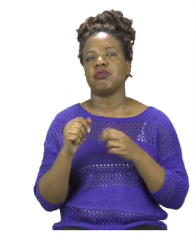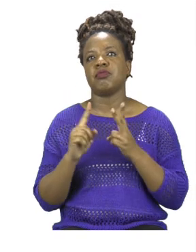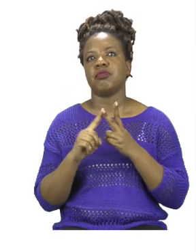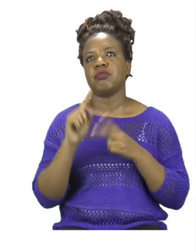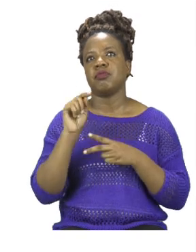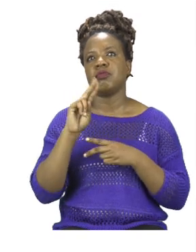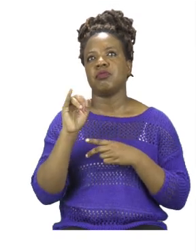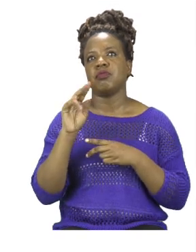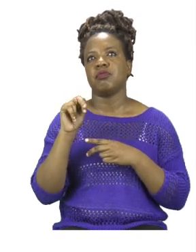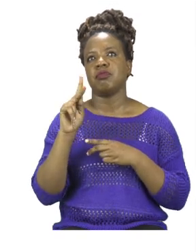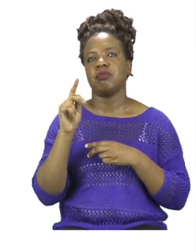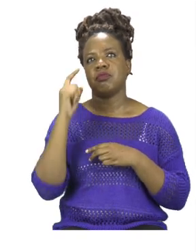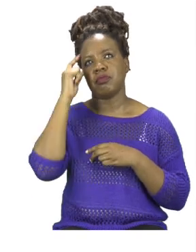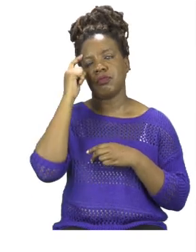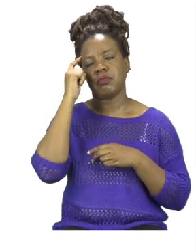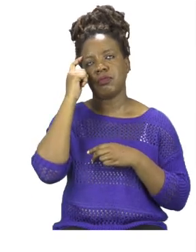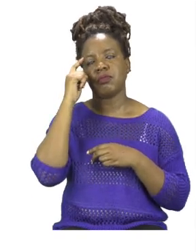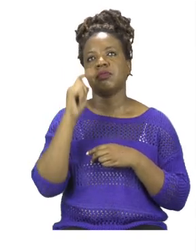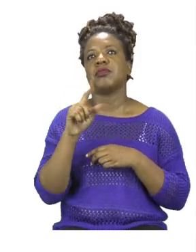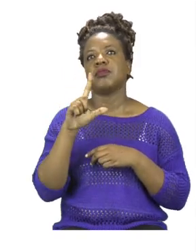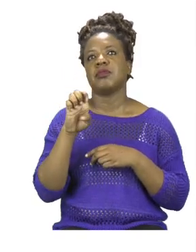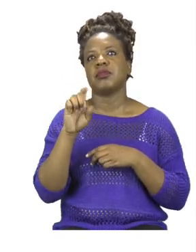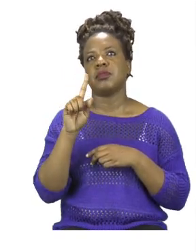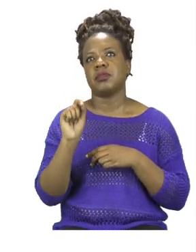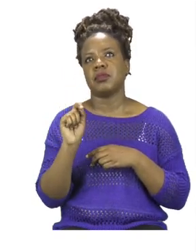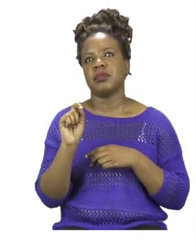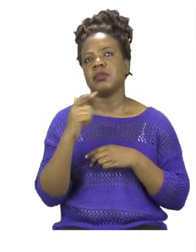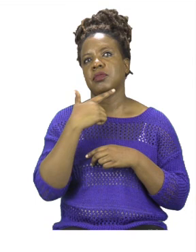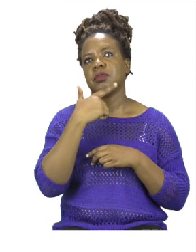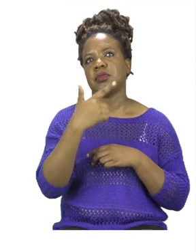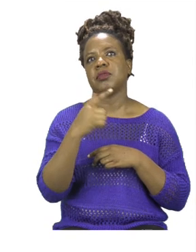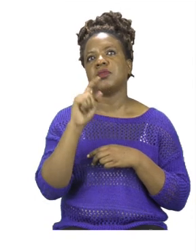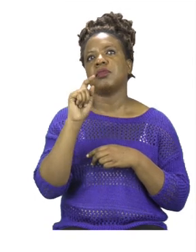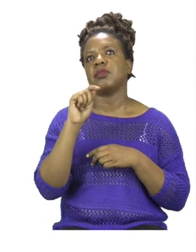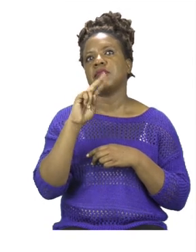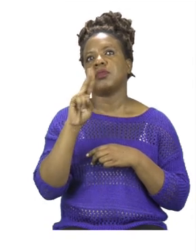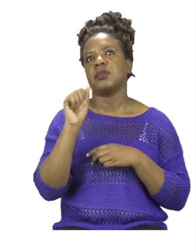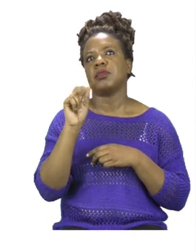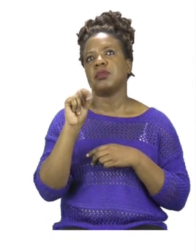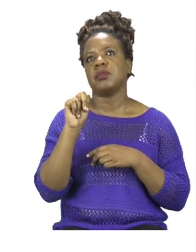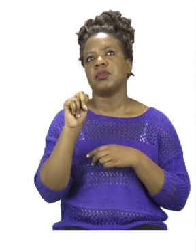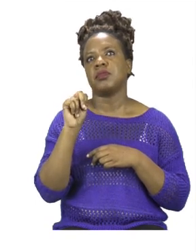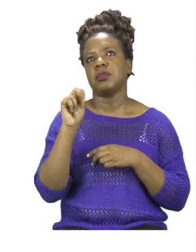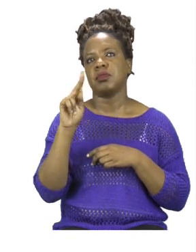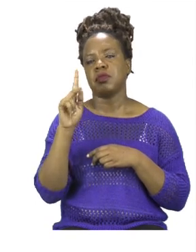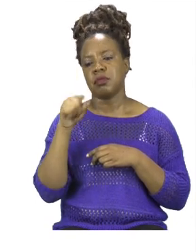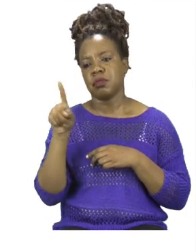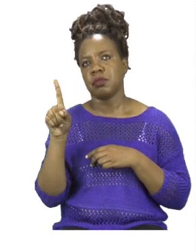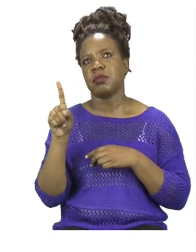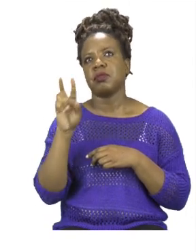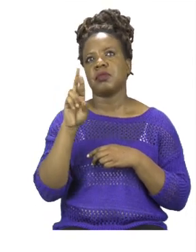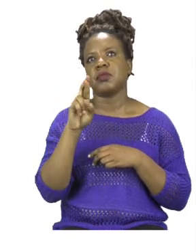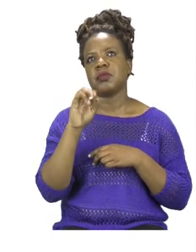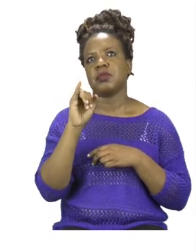think, let, thank, and right. Now these